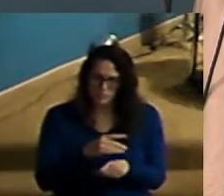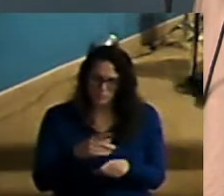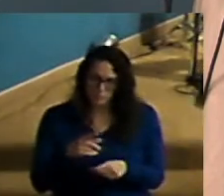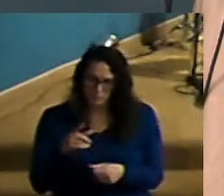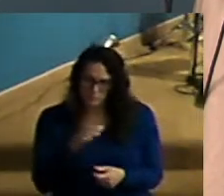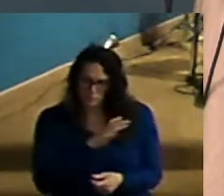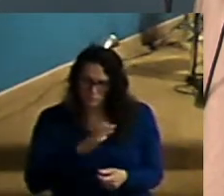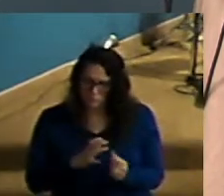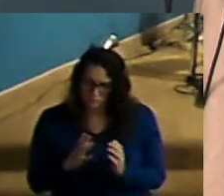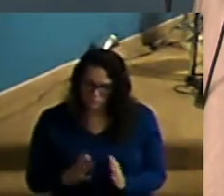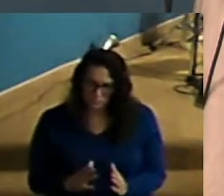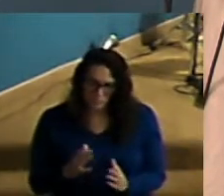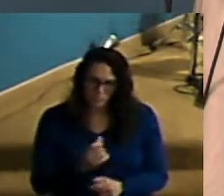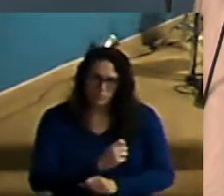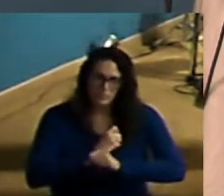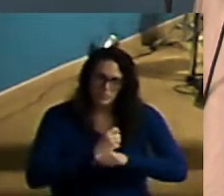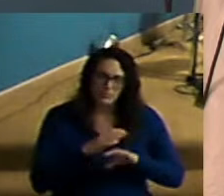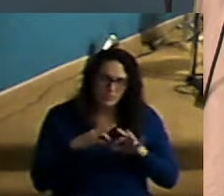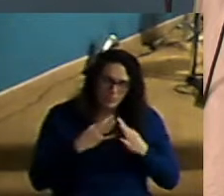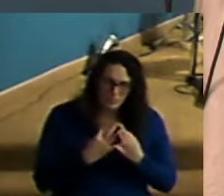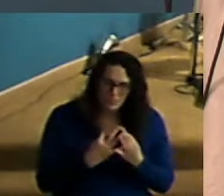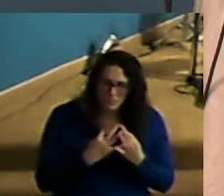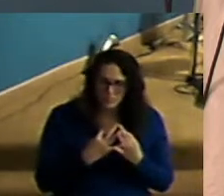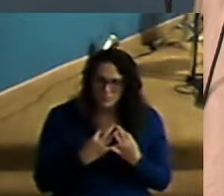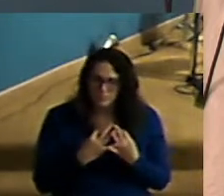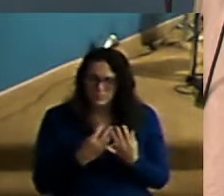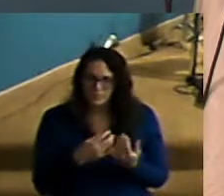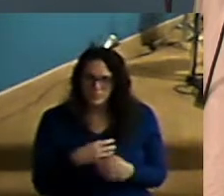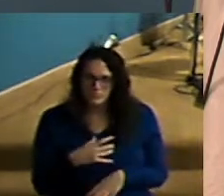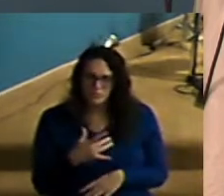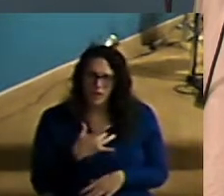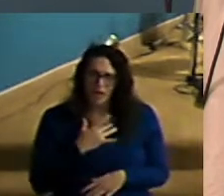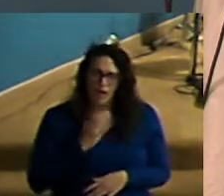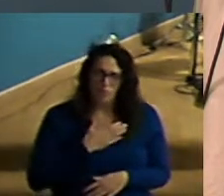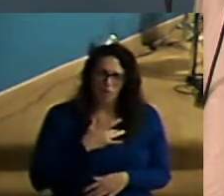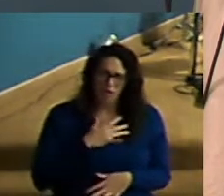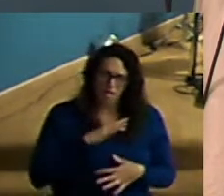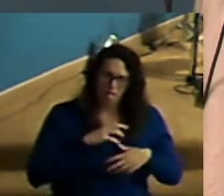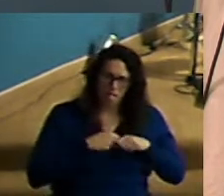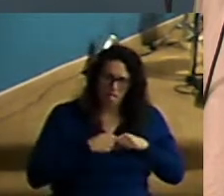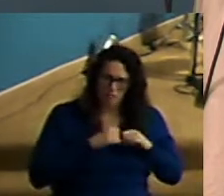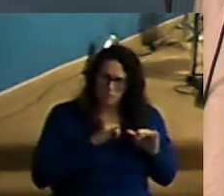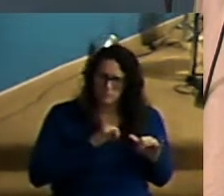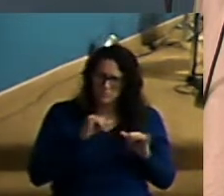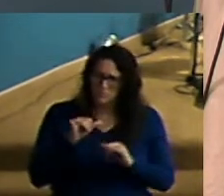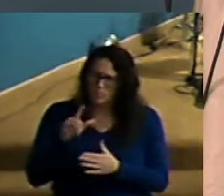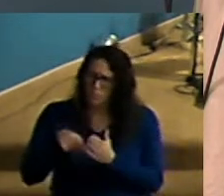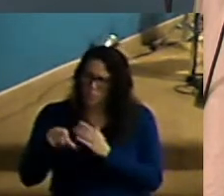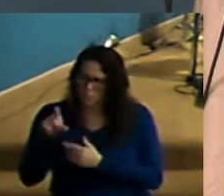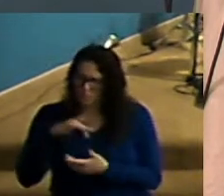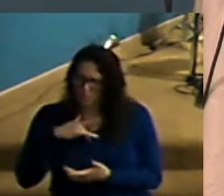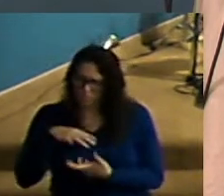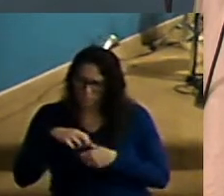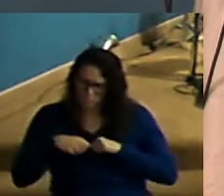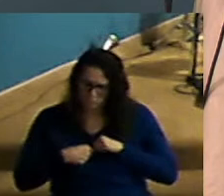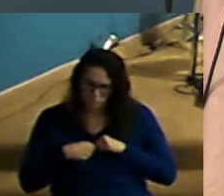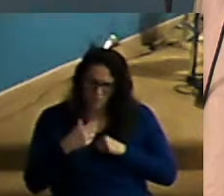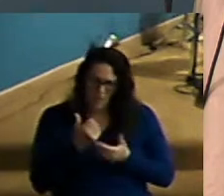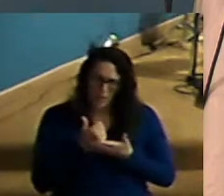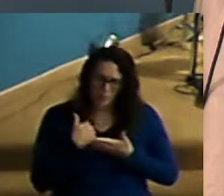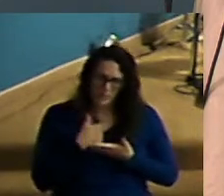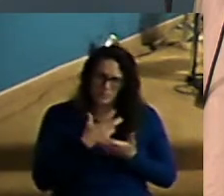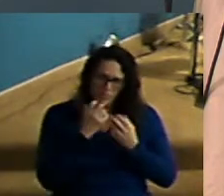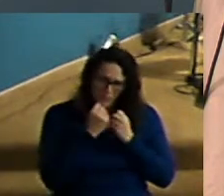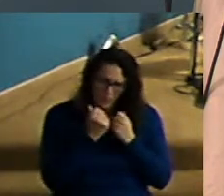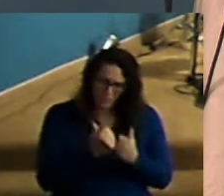Protect our families. Break our hearts with what breaks yours. Help us value life and stand for truth.